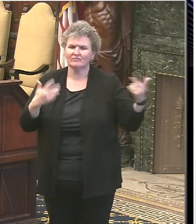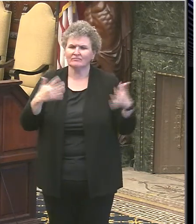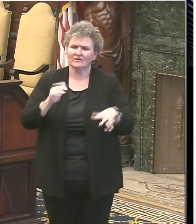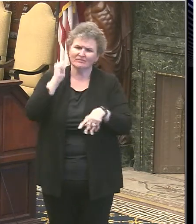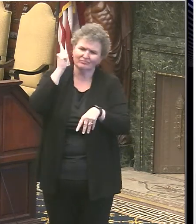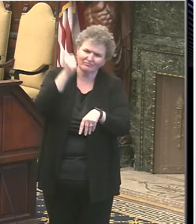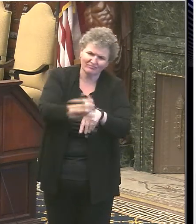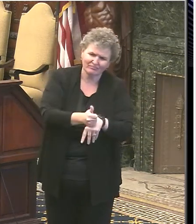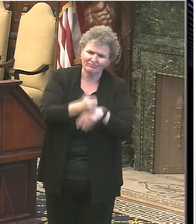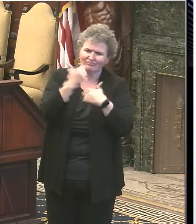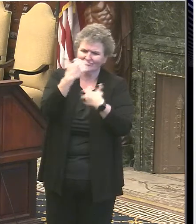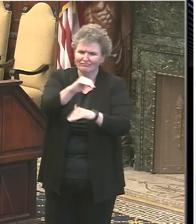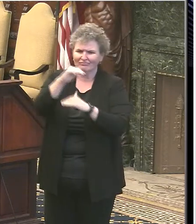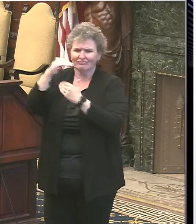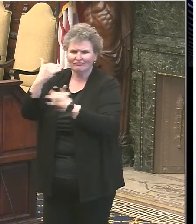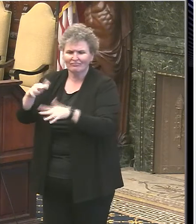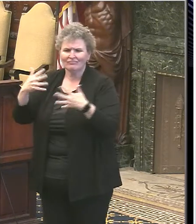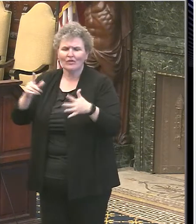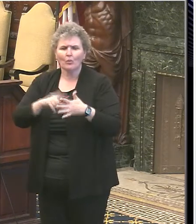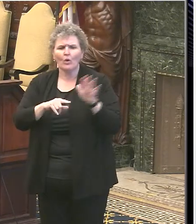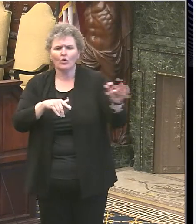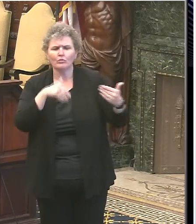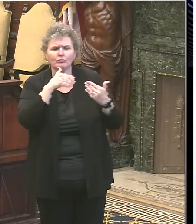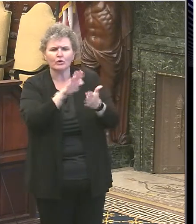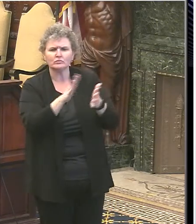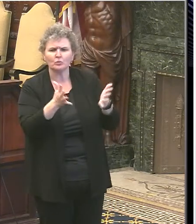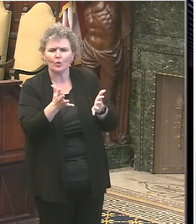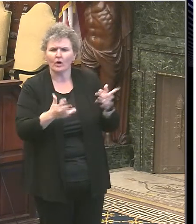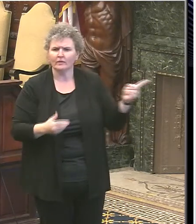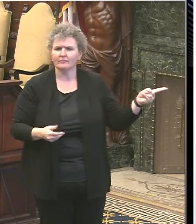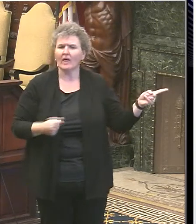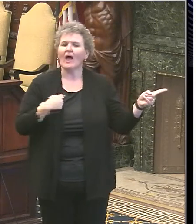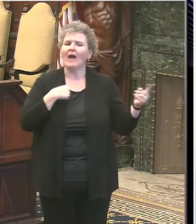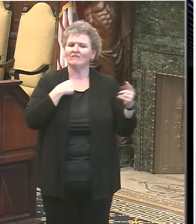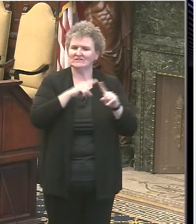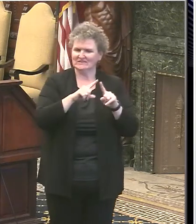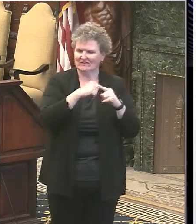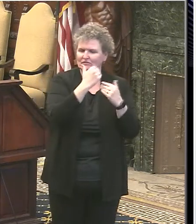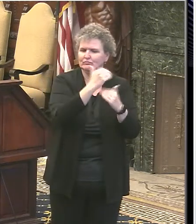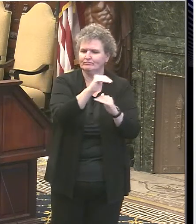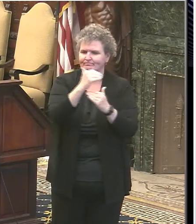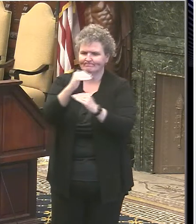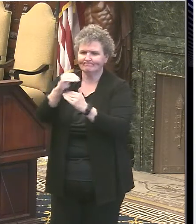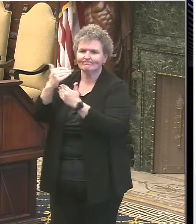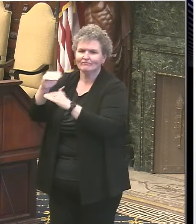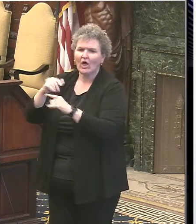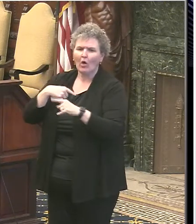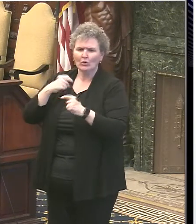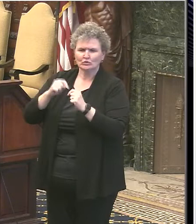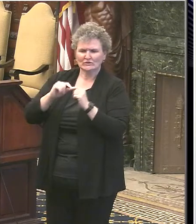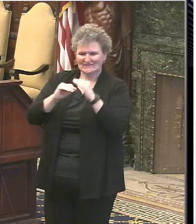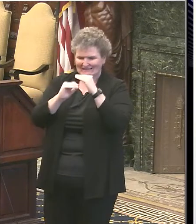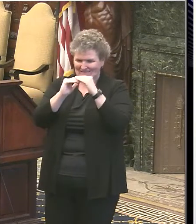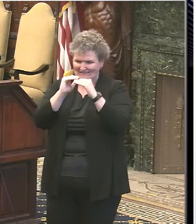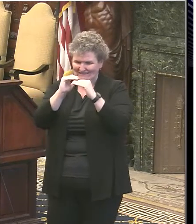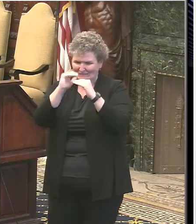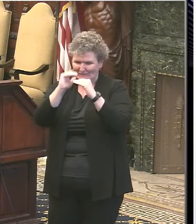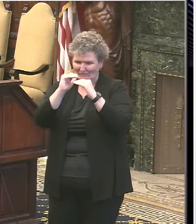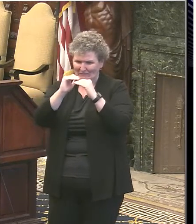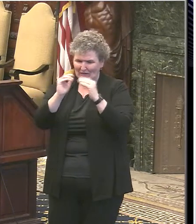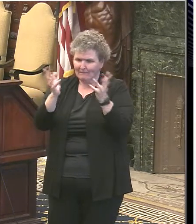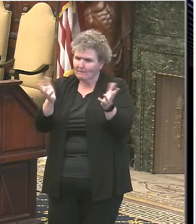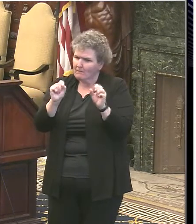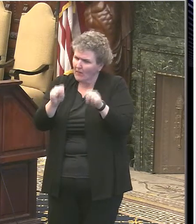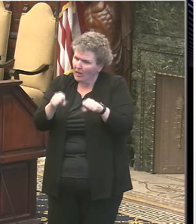reasons why we're shutting them down? We're doing a number of restrictions, trying to have them be the minimum possible in order to